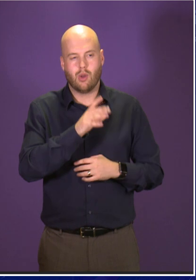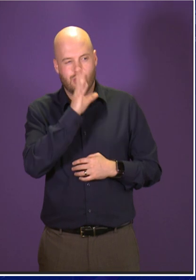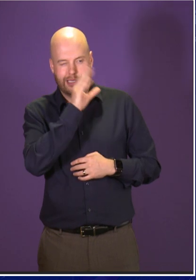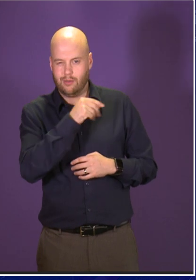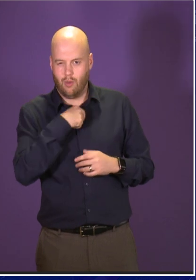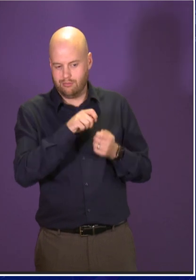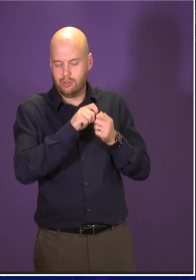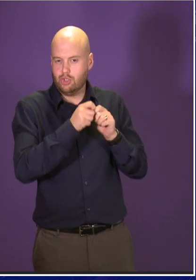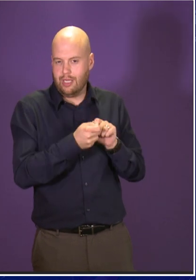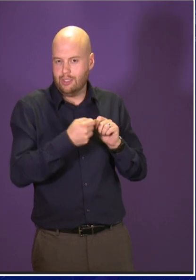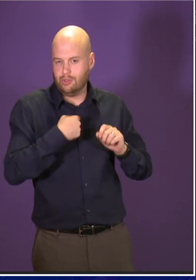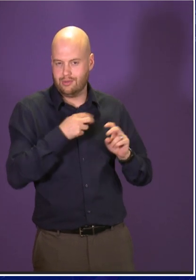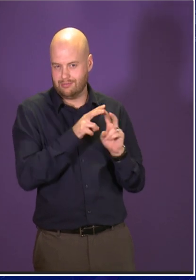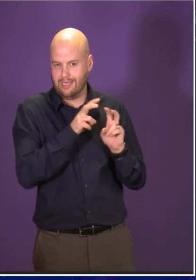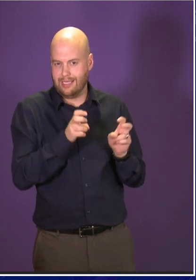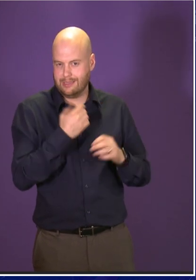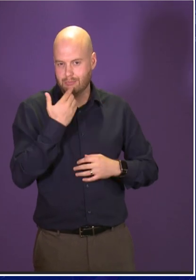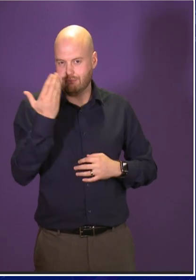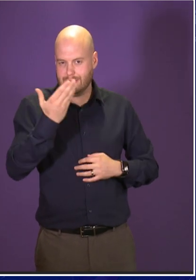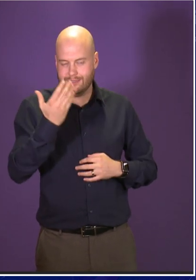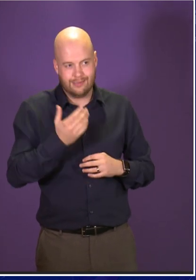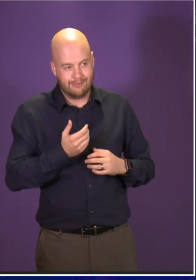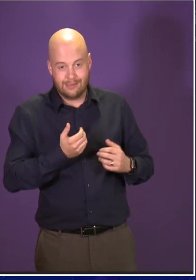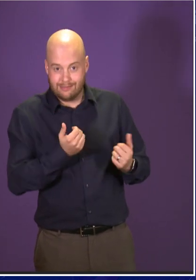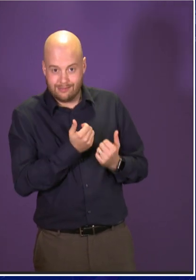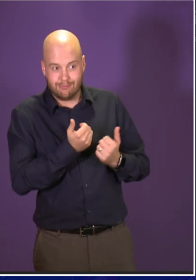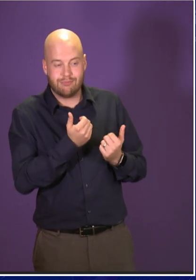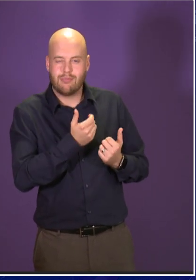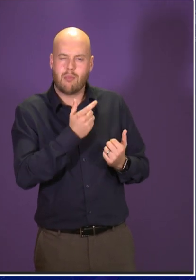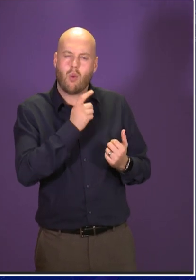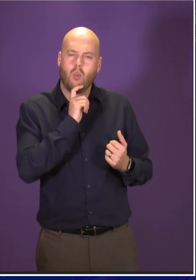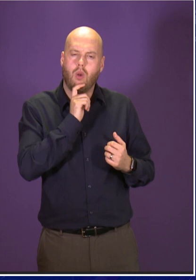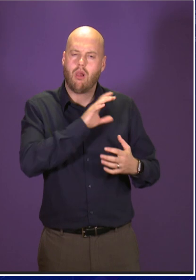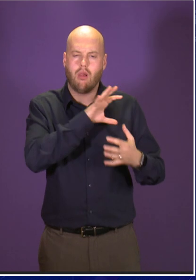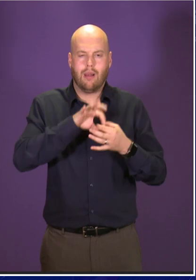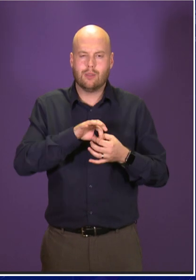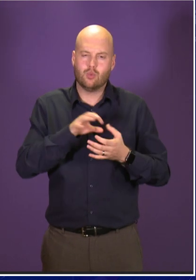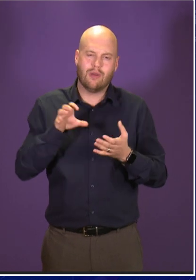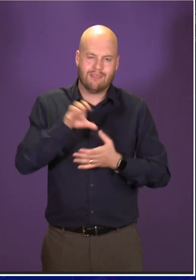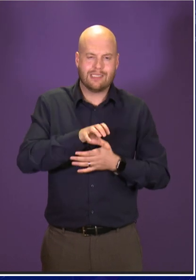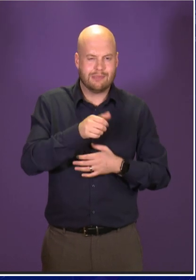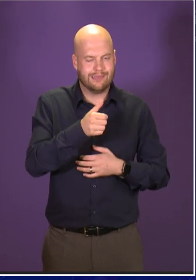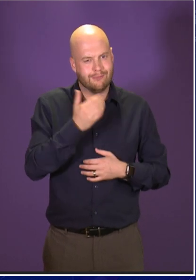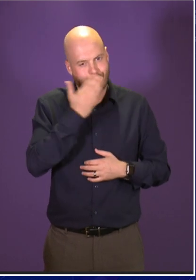the content of my presentation, but it will come to investment, sorry.